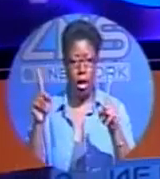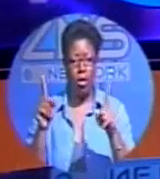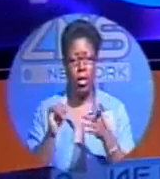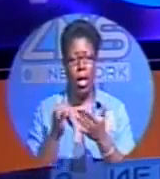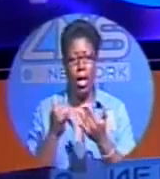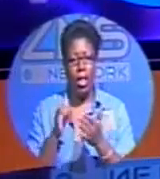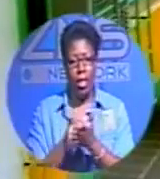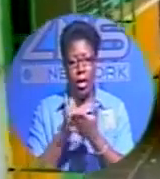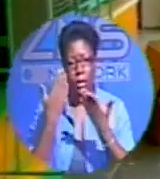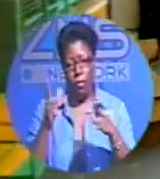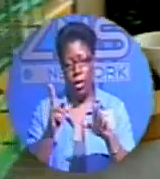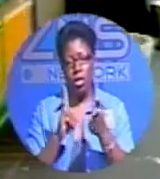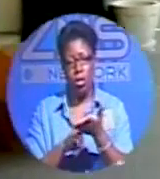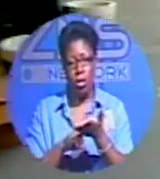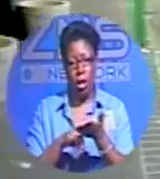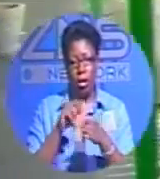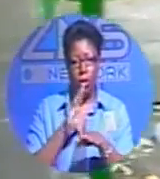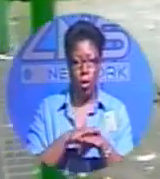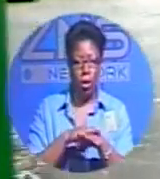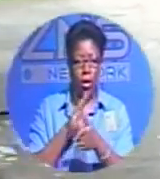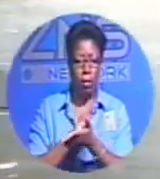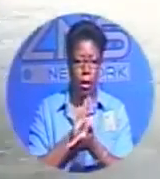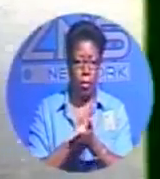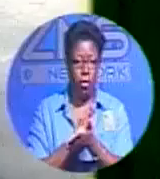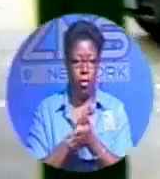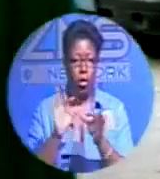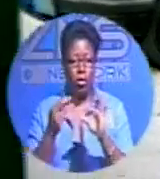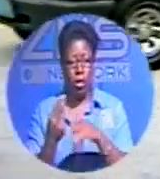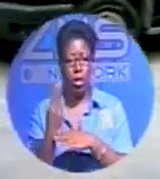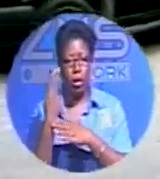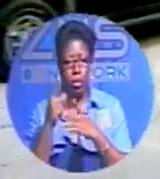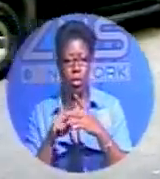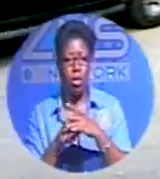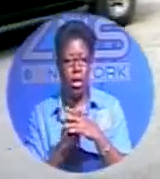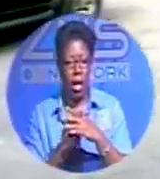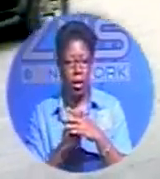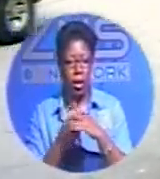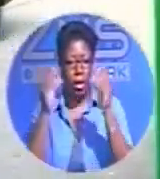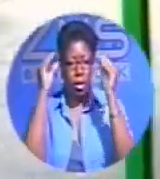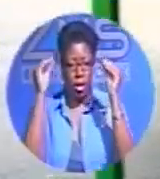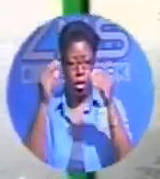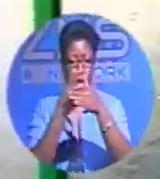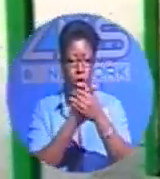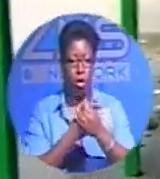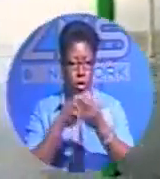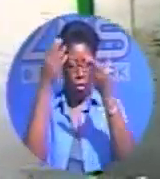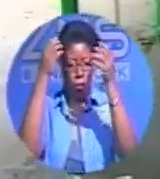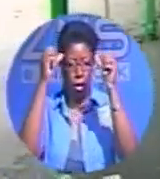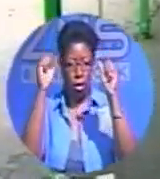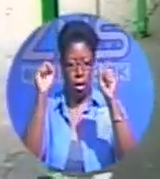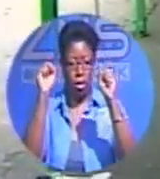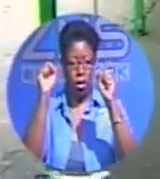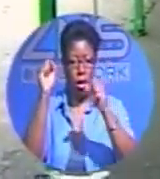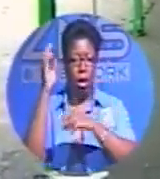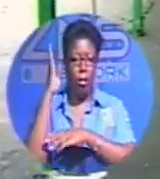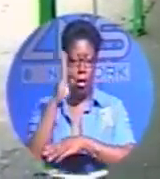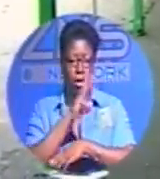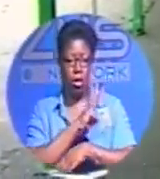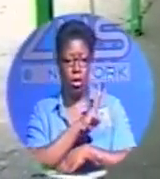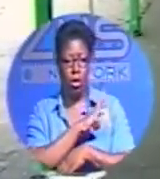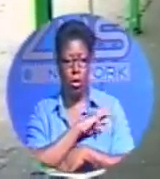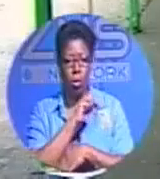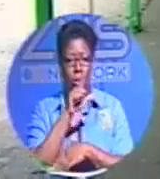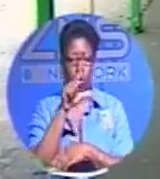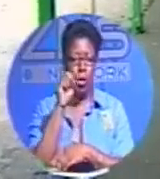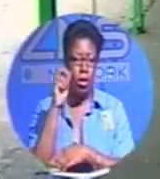had already signed off on the paperwork for those repairs to begin. Well, the Teachers Union president, Belinda Wilson, welcomed this